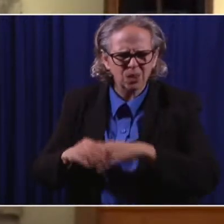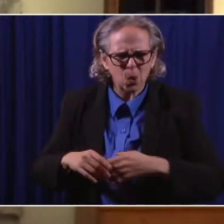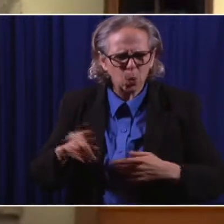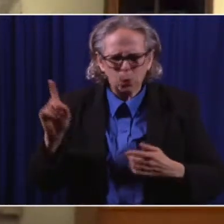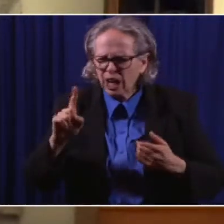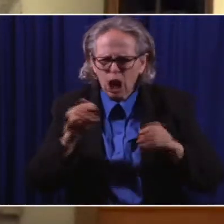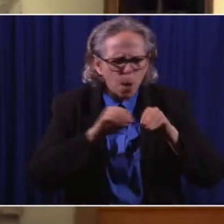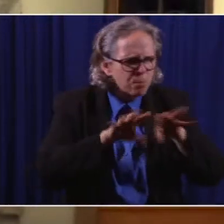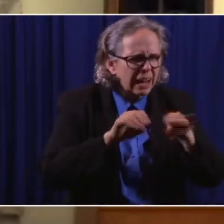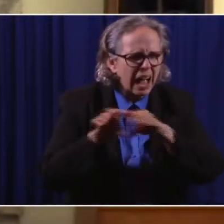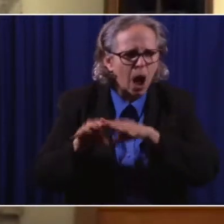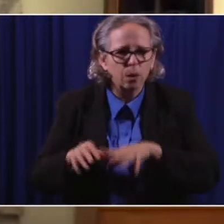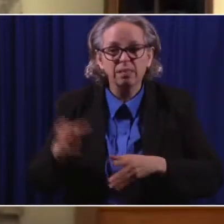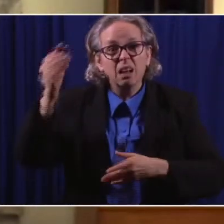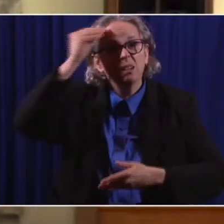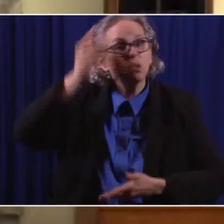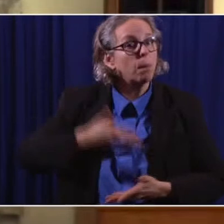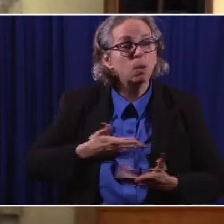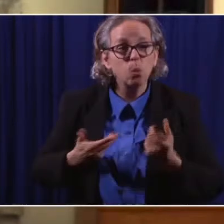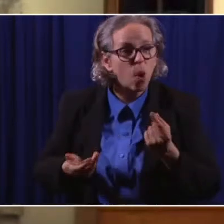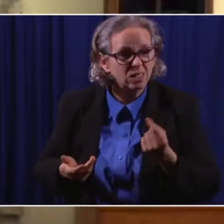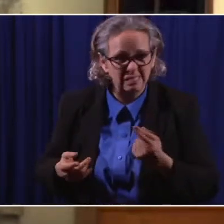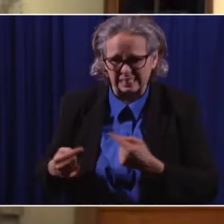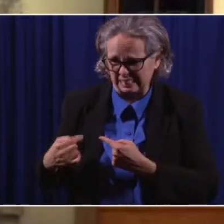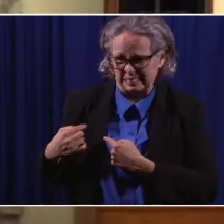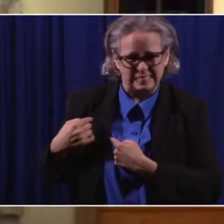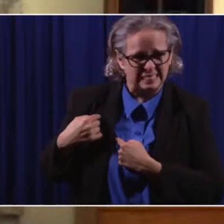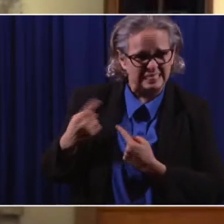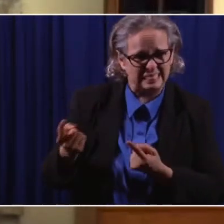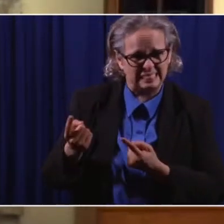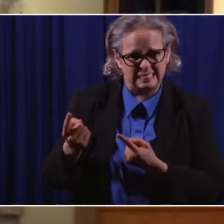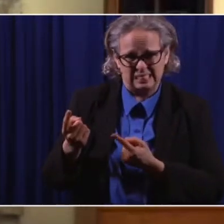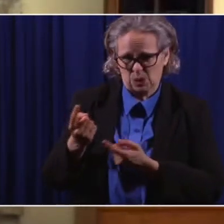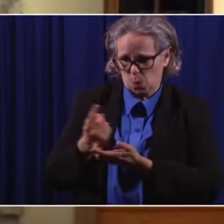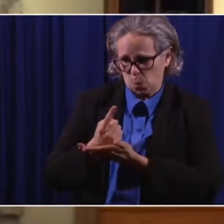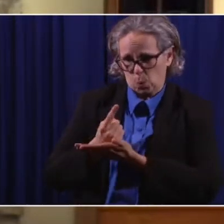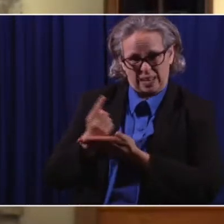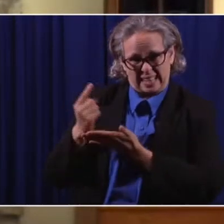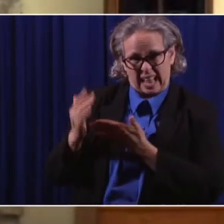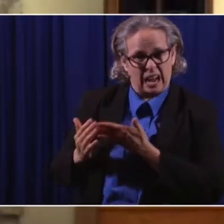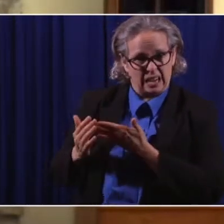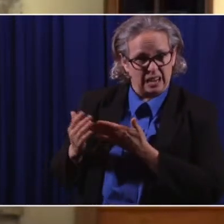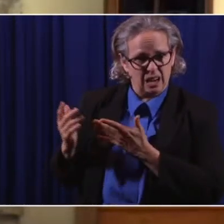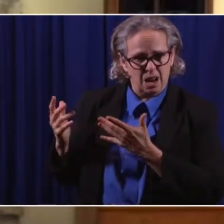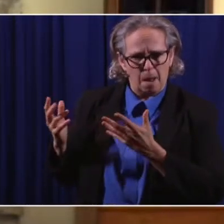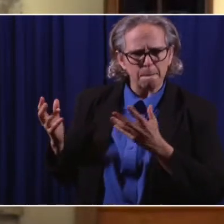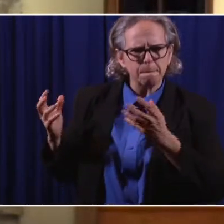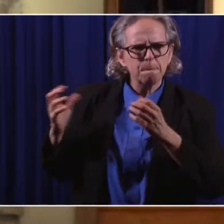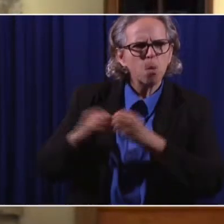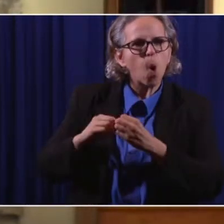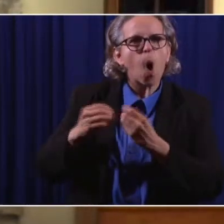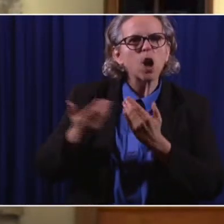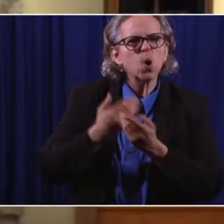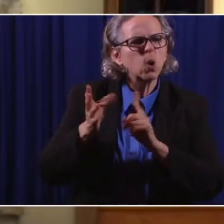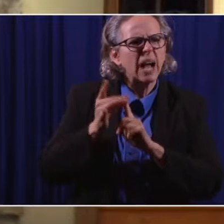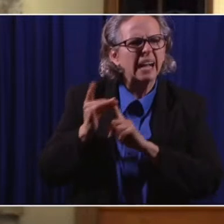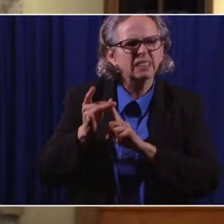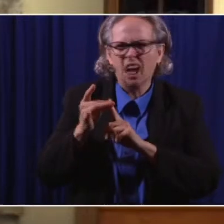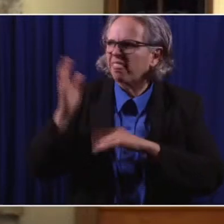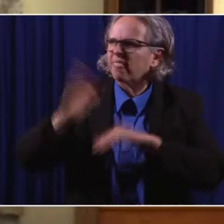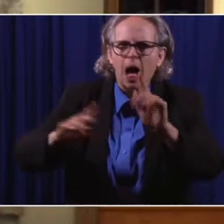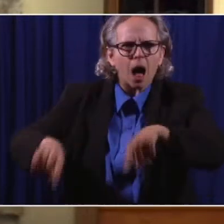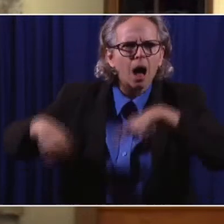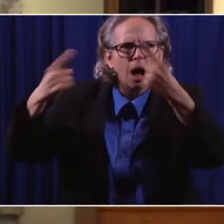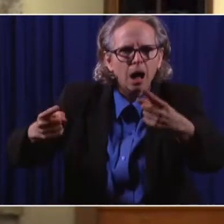new cases reported during the past weekend than any other weekend throughout the pandemic. And they're reporting